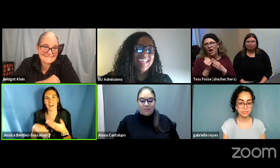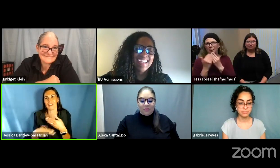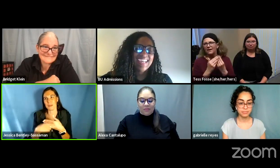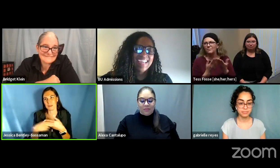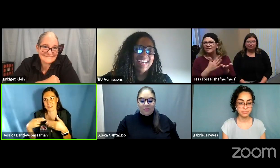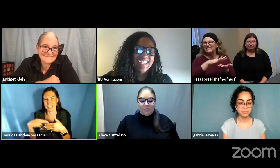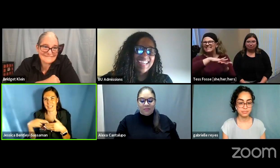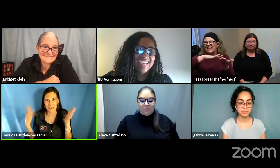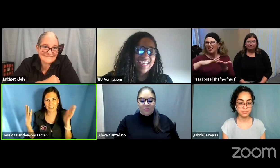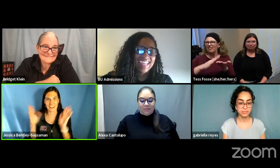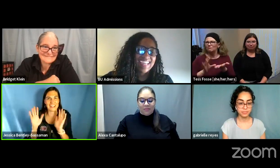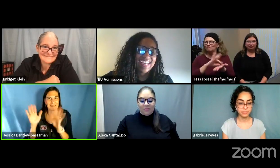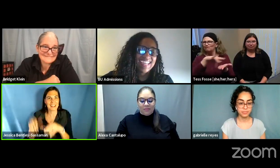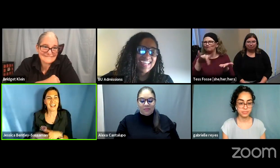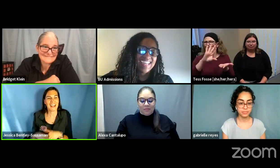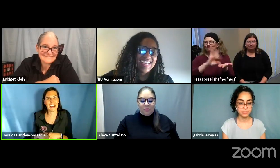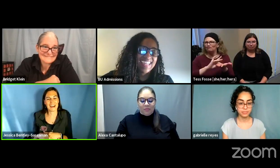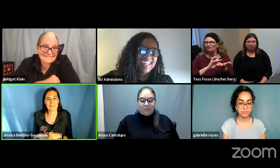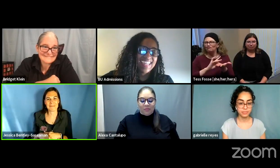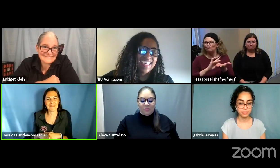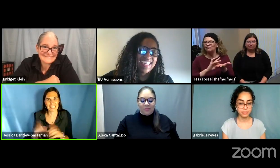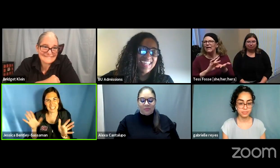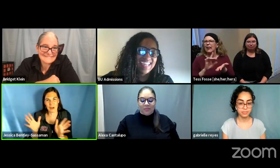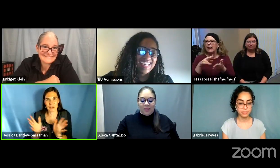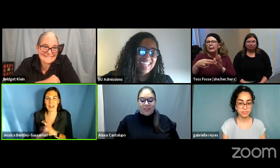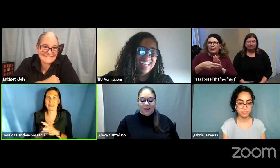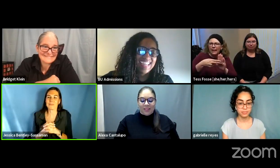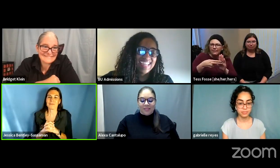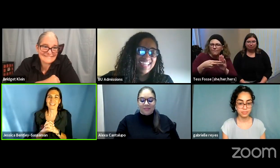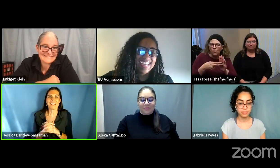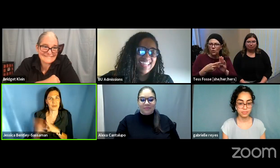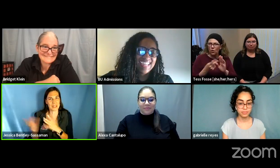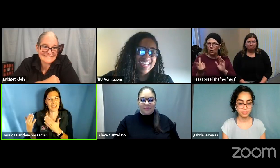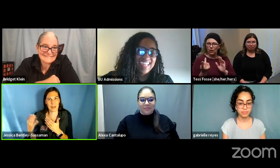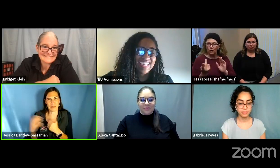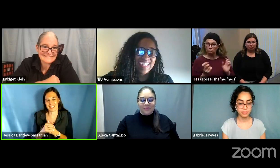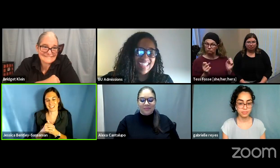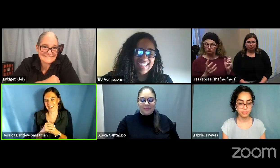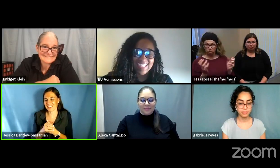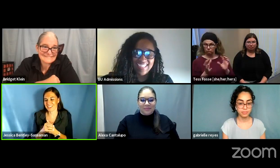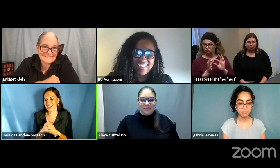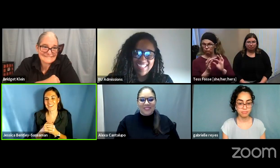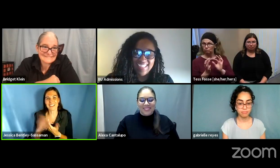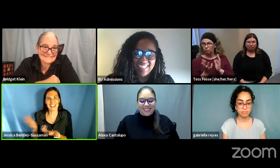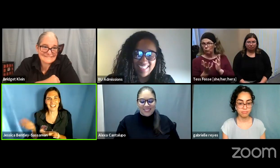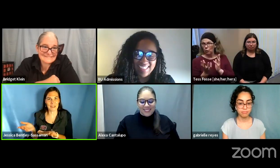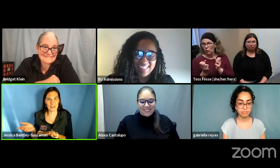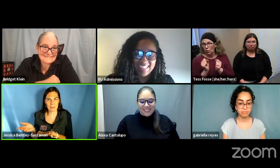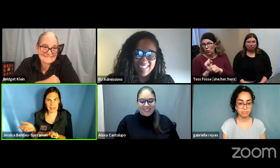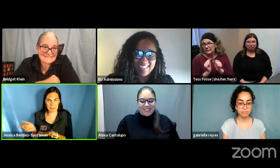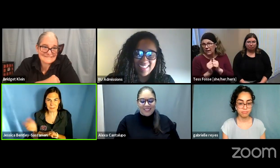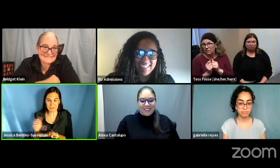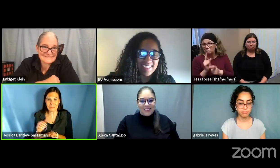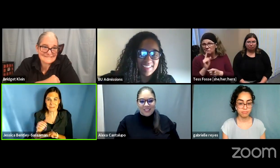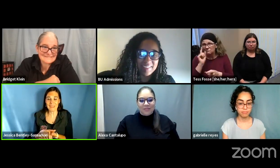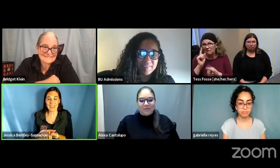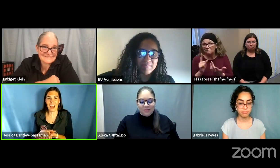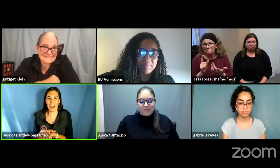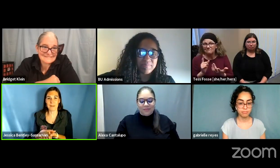seal the envelopes, put the labels on it, and get them all ready. And so he and I worked together. So I learned sign language from